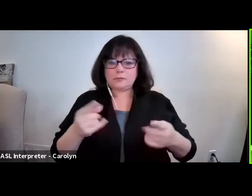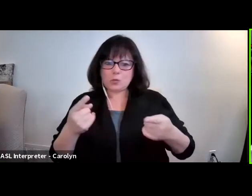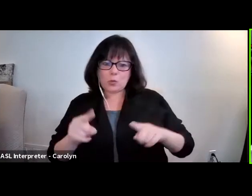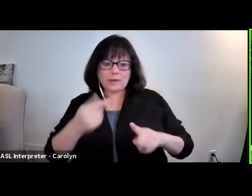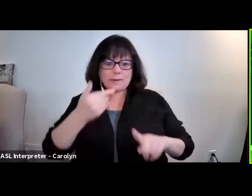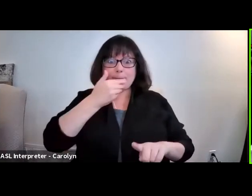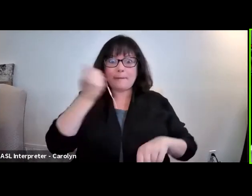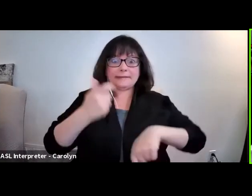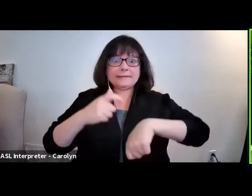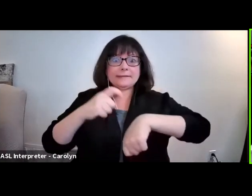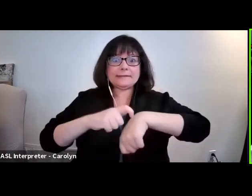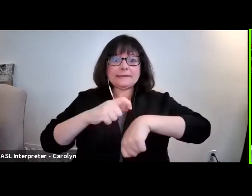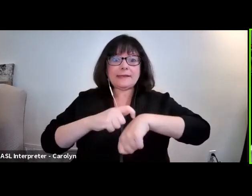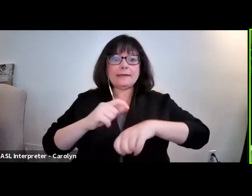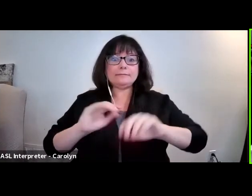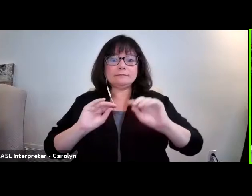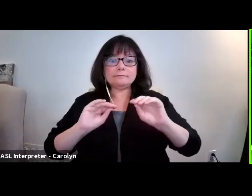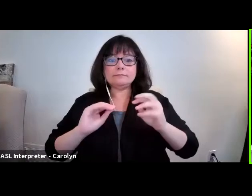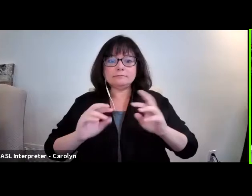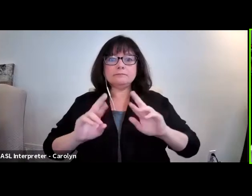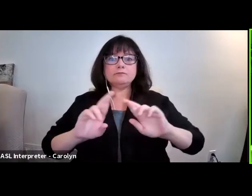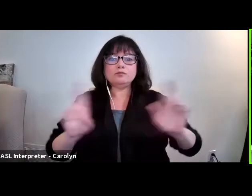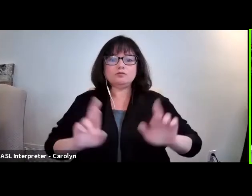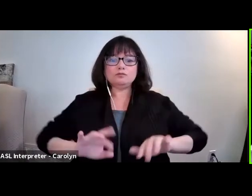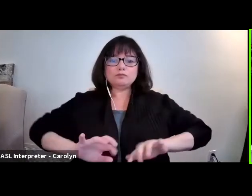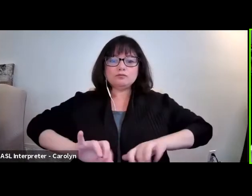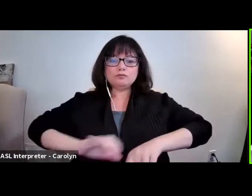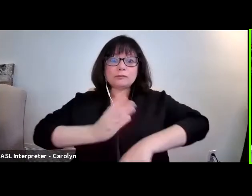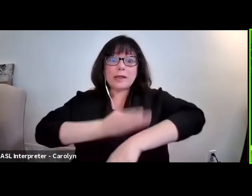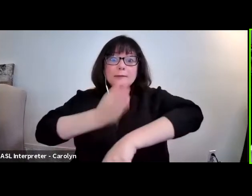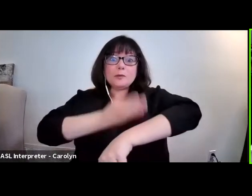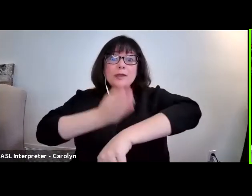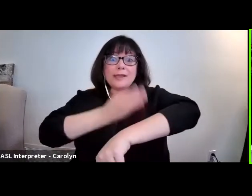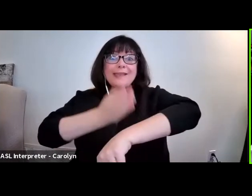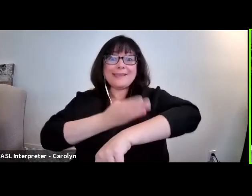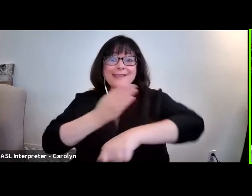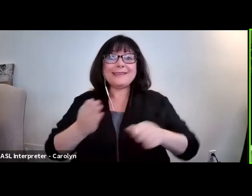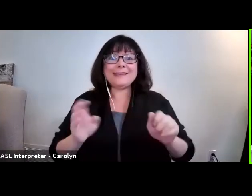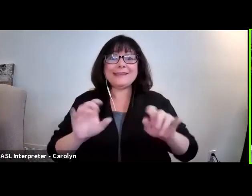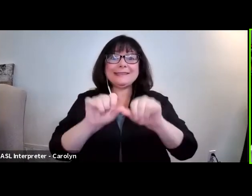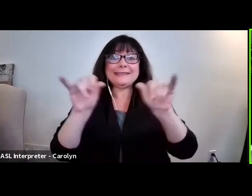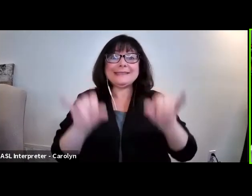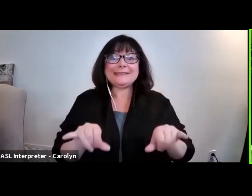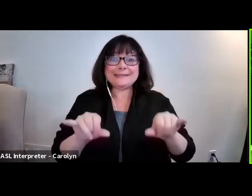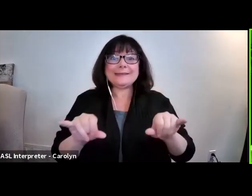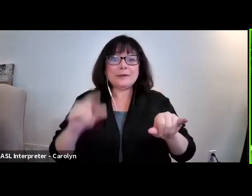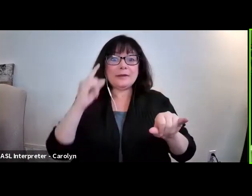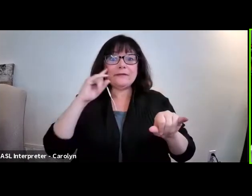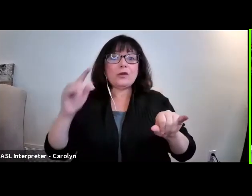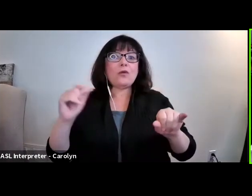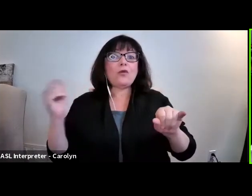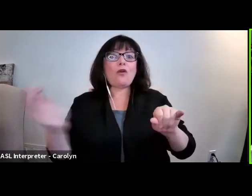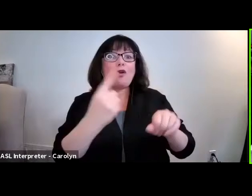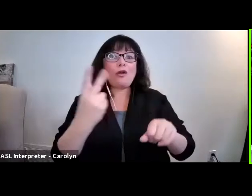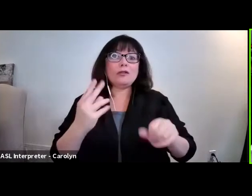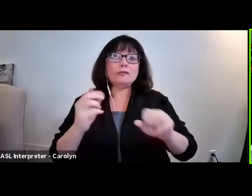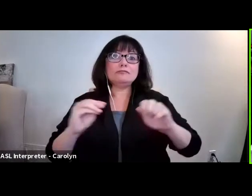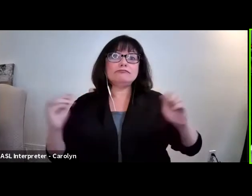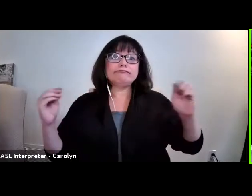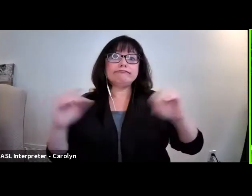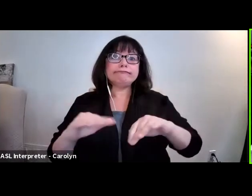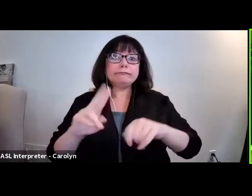for necessary upgrades. With our increased reliance on online learning environment, we knew that we would have